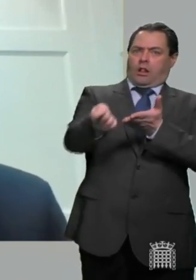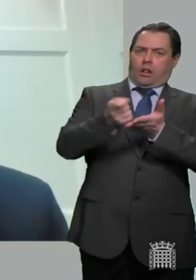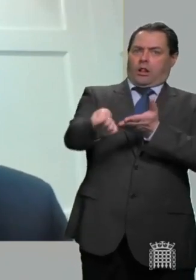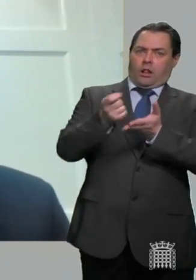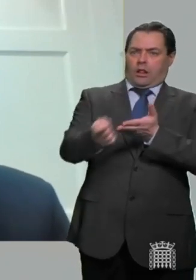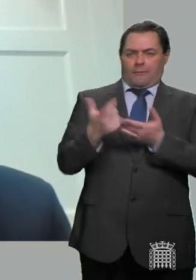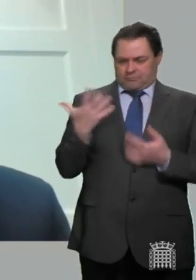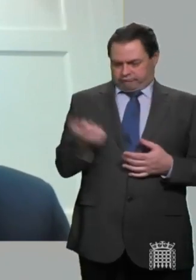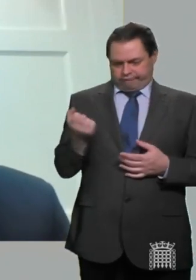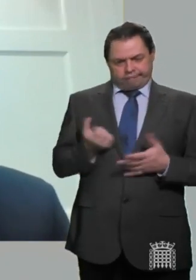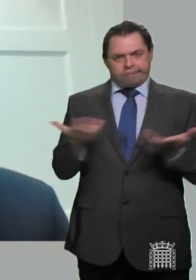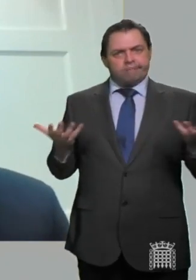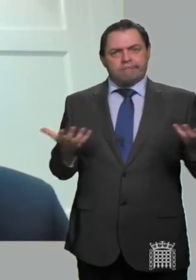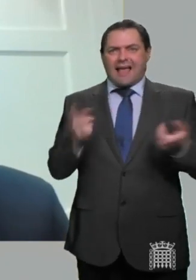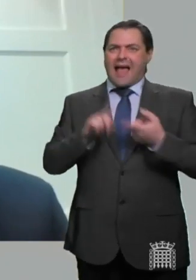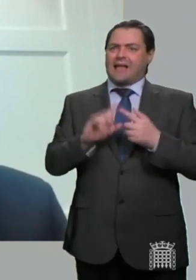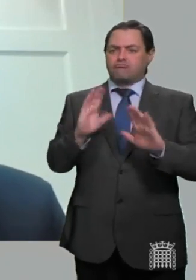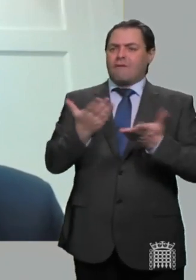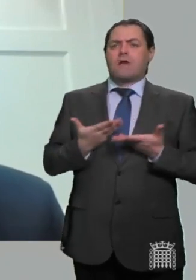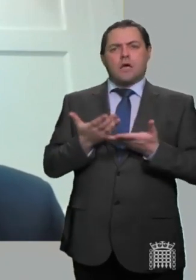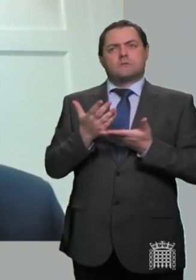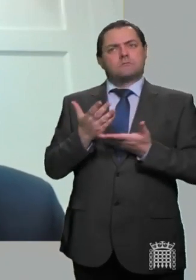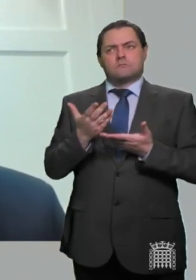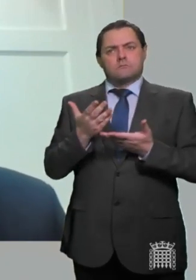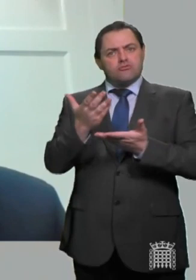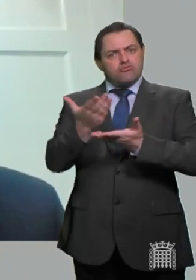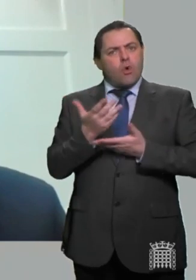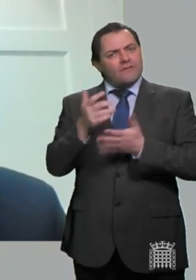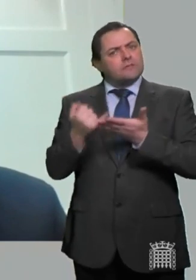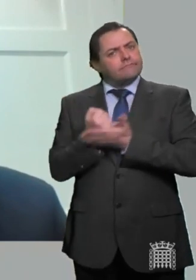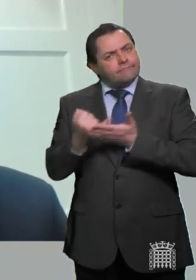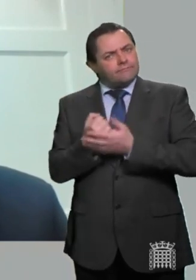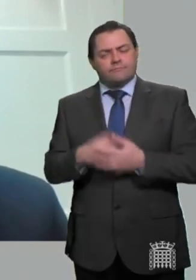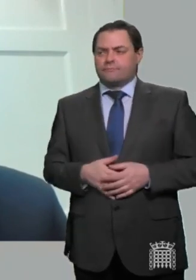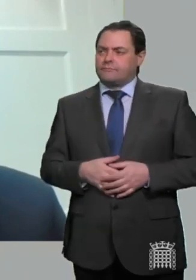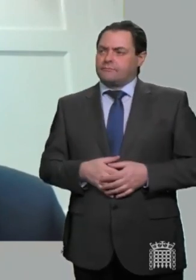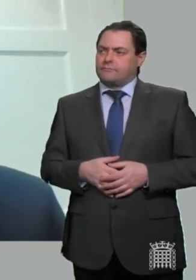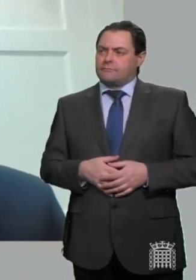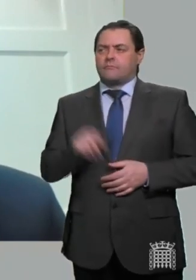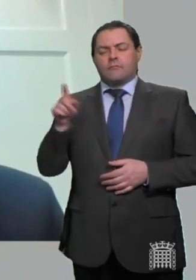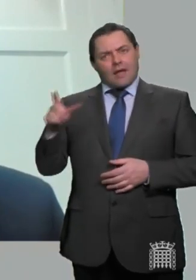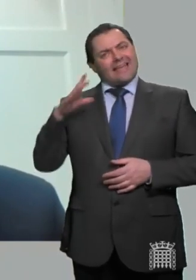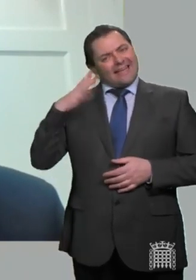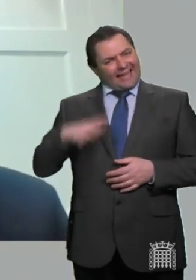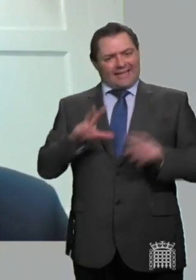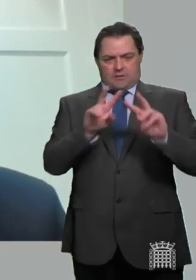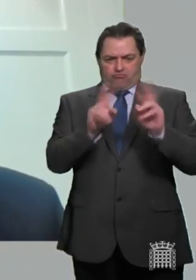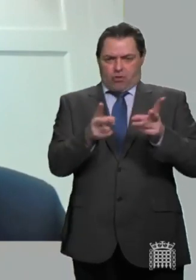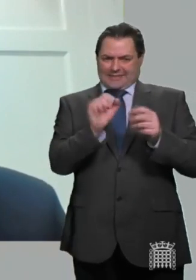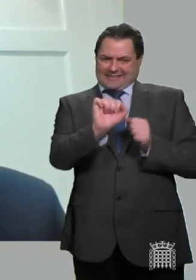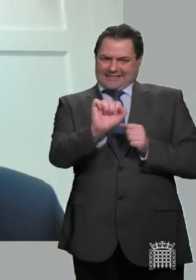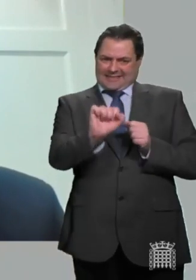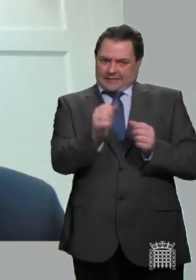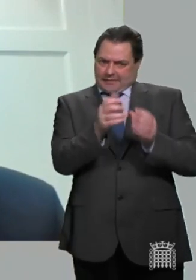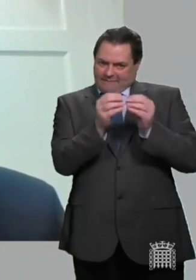needed to fund local services. So does the Prime Minister agree that a proportional property tax, as proposed by the